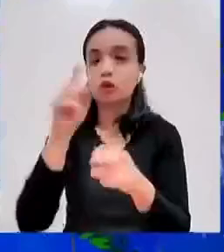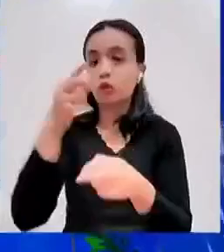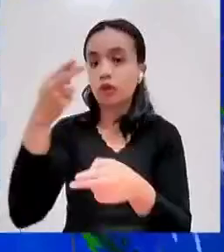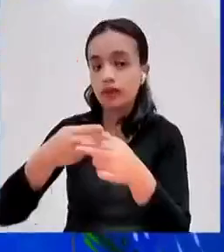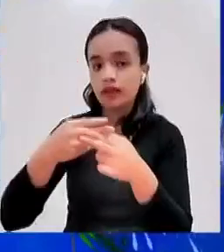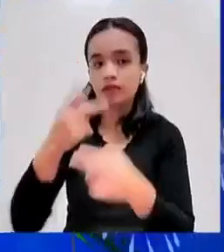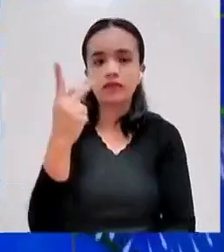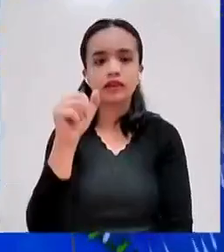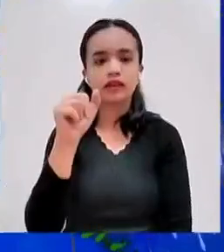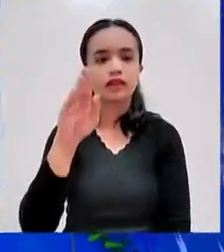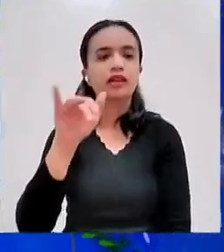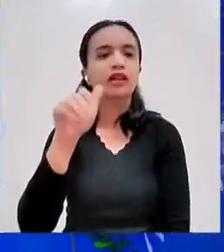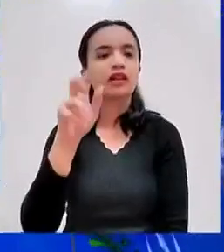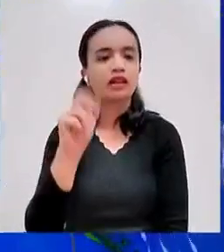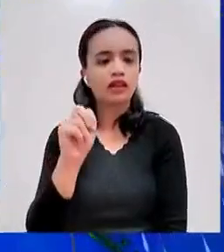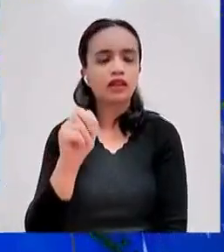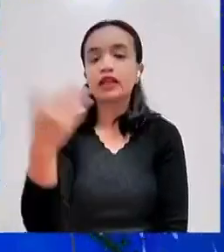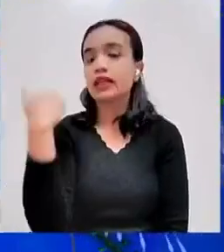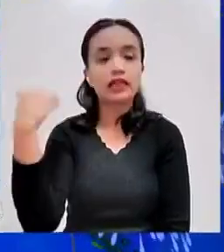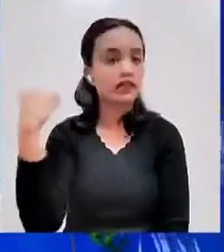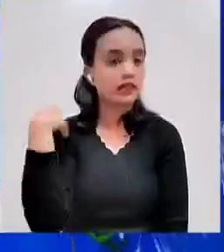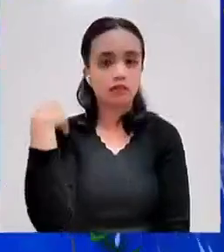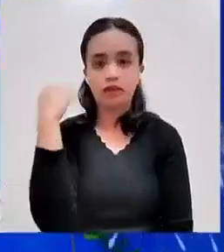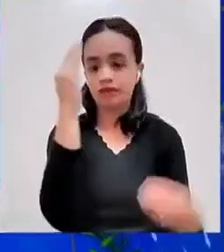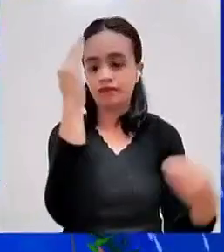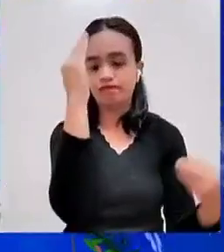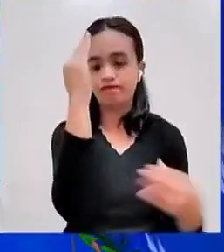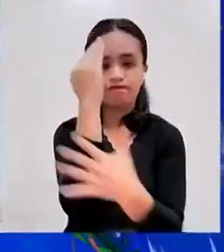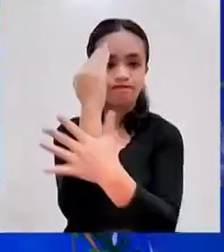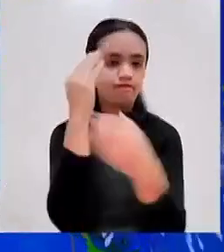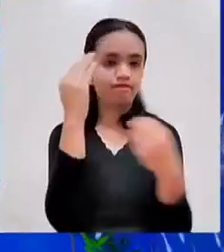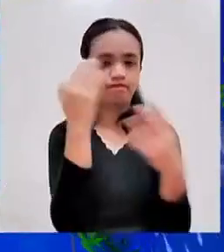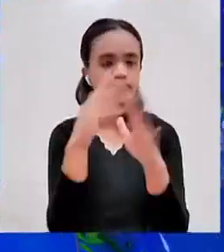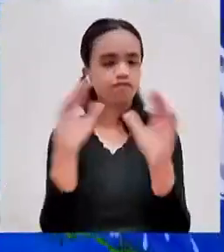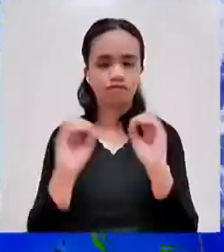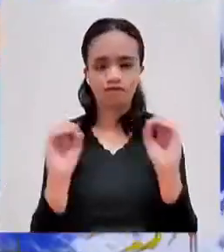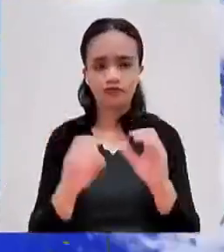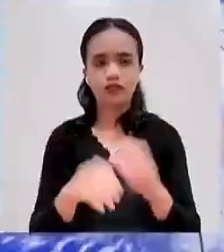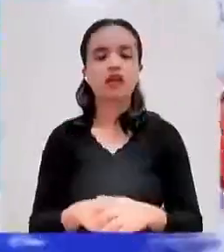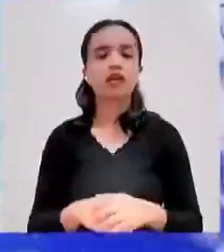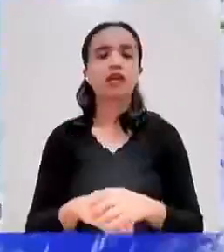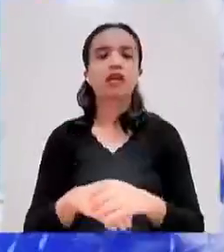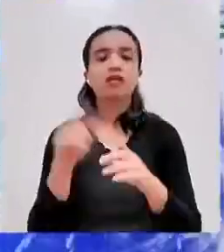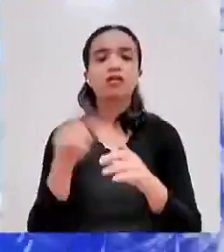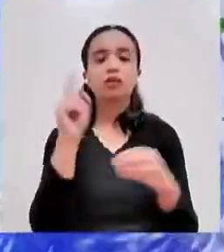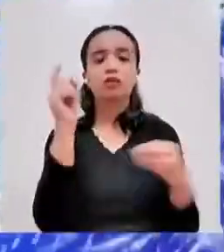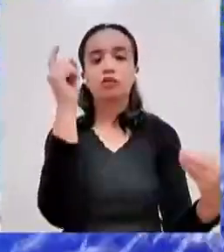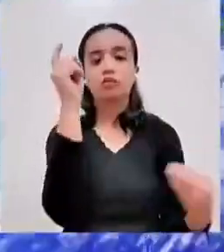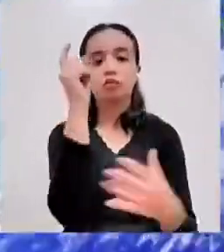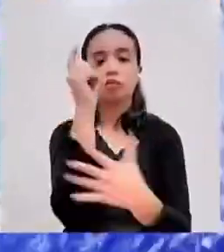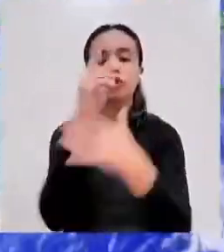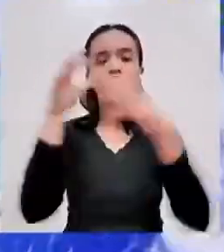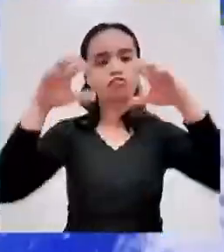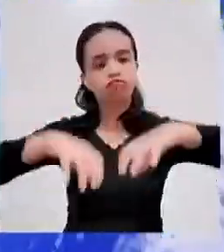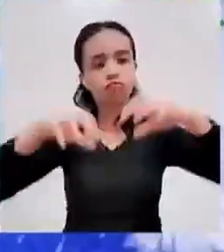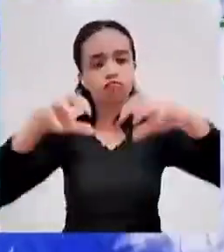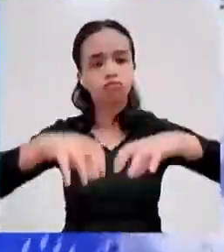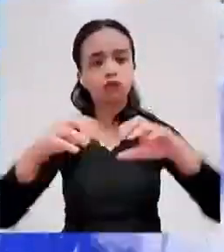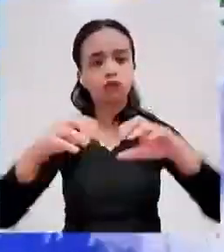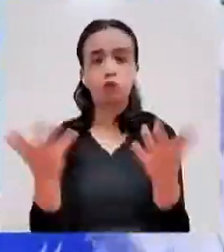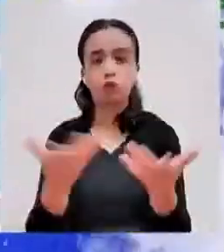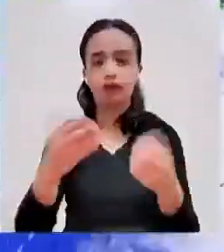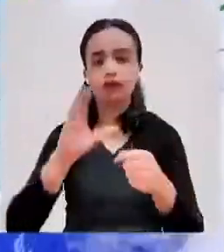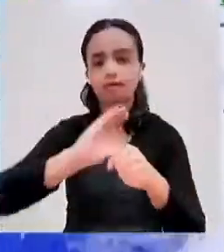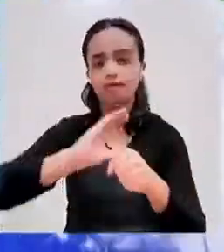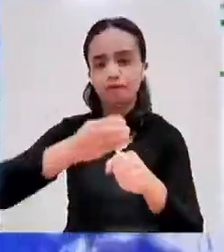name Cabayan. It is not yet affecting any part of the country. Its trough or extension, however, may start bringing scattered rains on